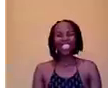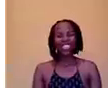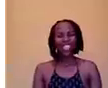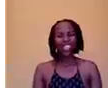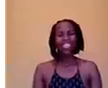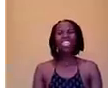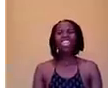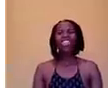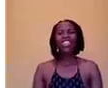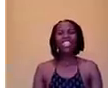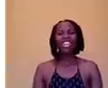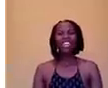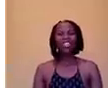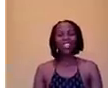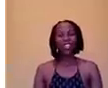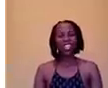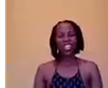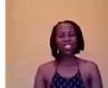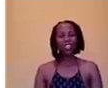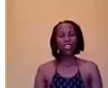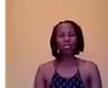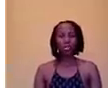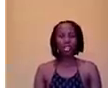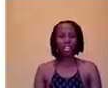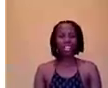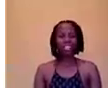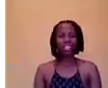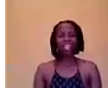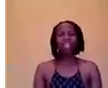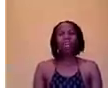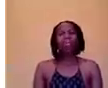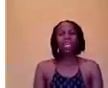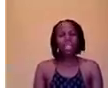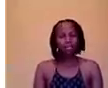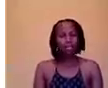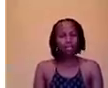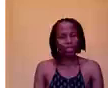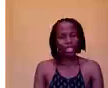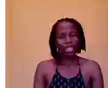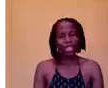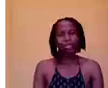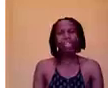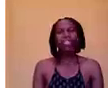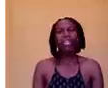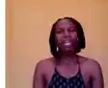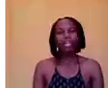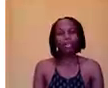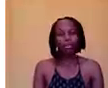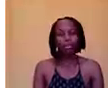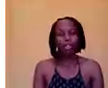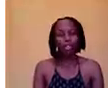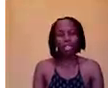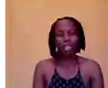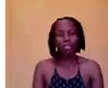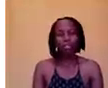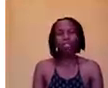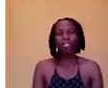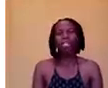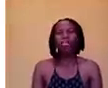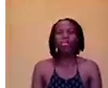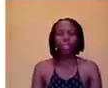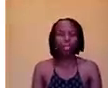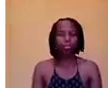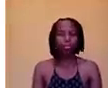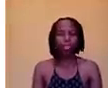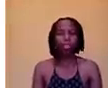Good day, Unisa students. Thank you once again for joining us on our broadcast. My name is Zuzega, and those who are joining us